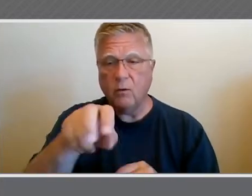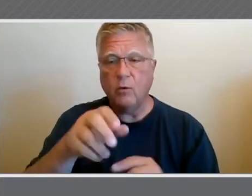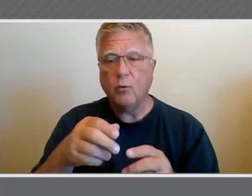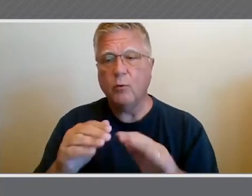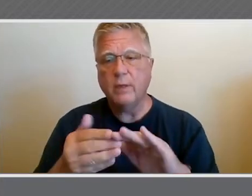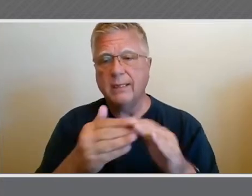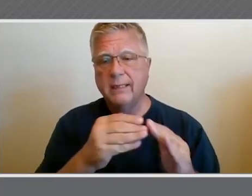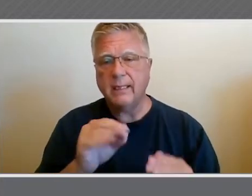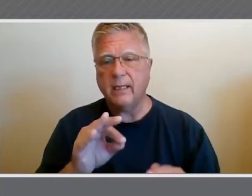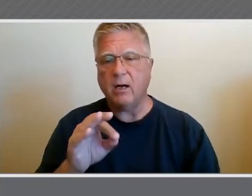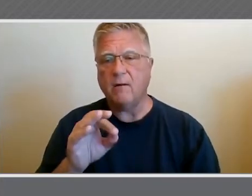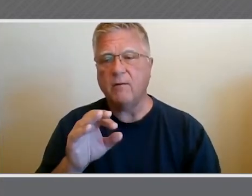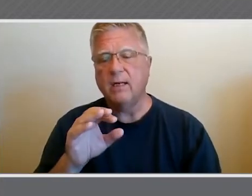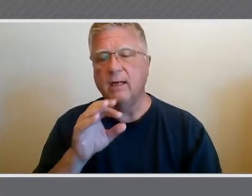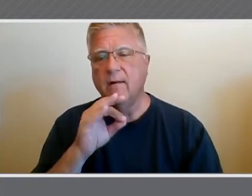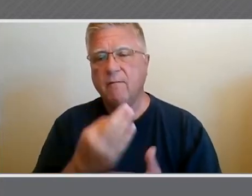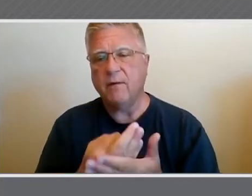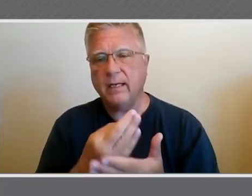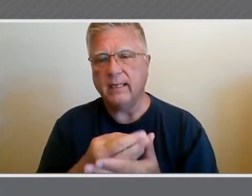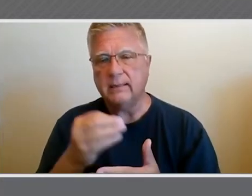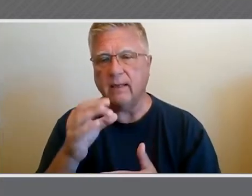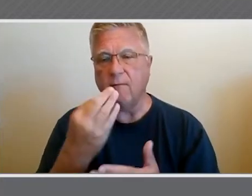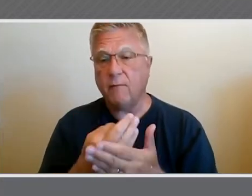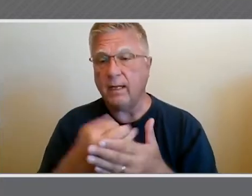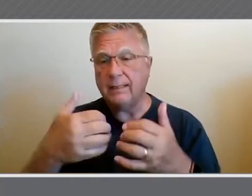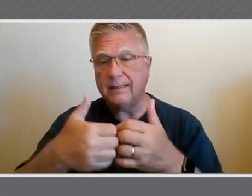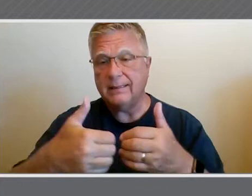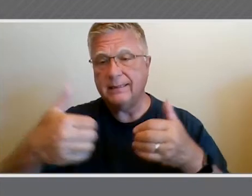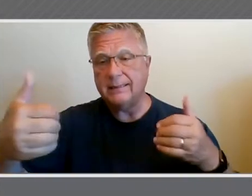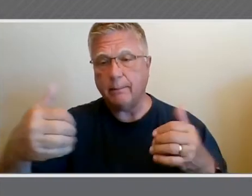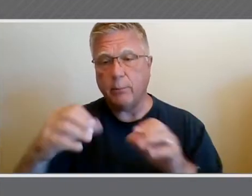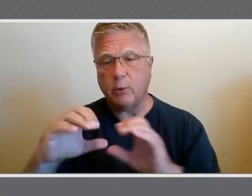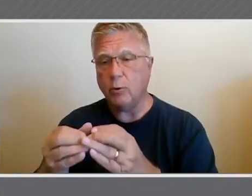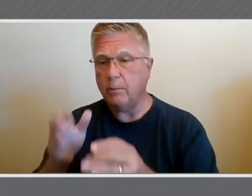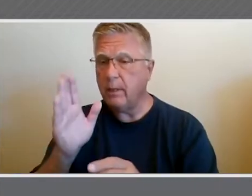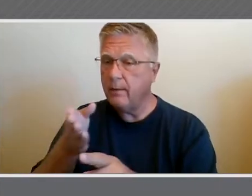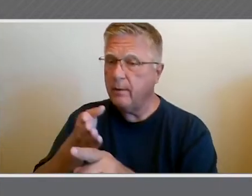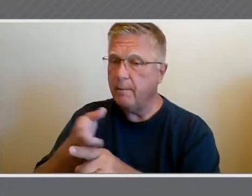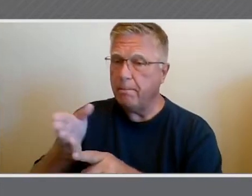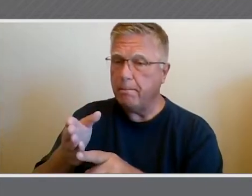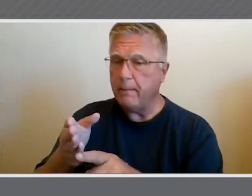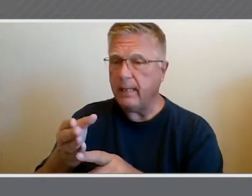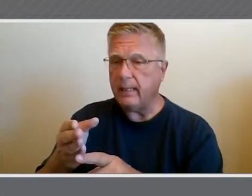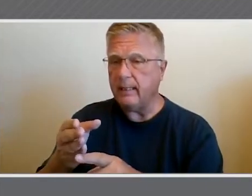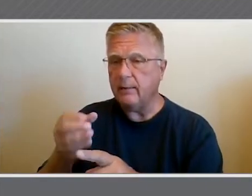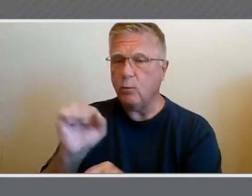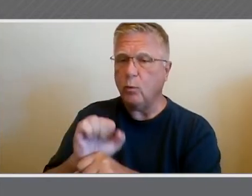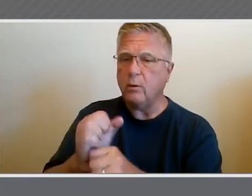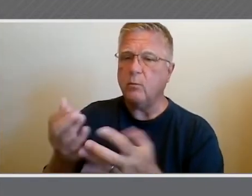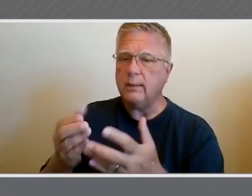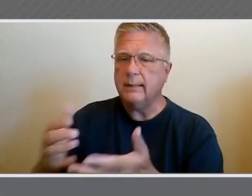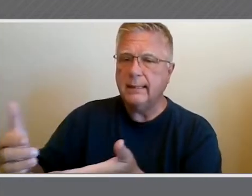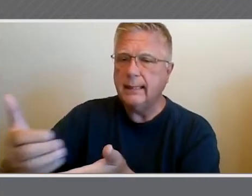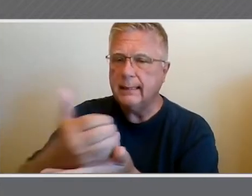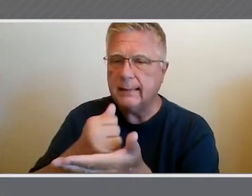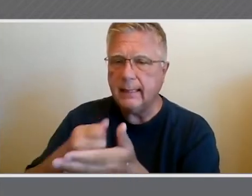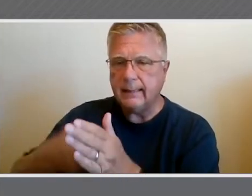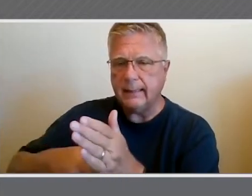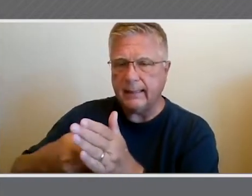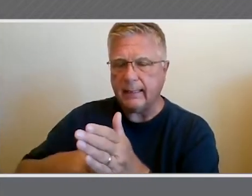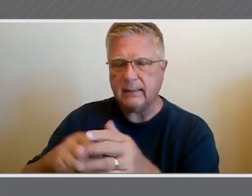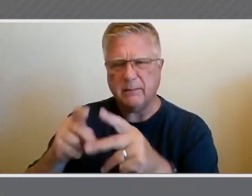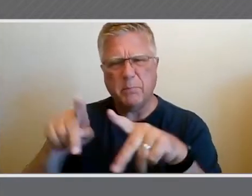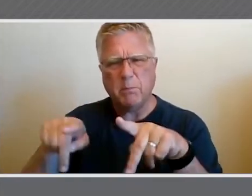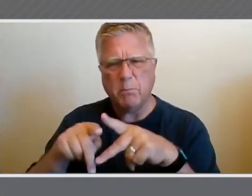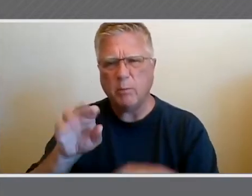Finance. Finance is a separate entity. Their main task is collecting taxes, but permit fees that